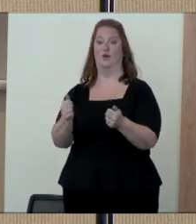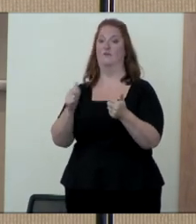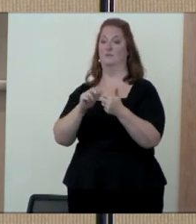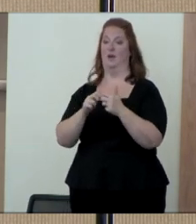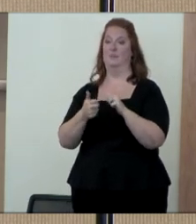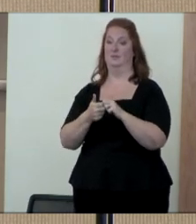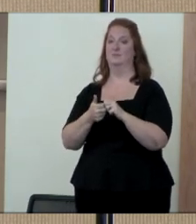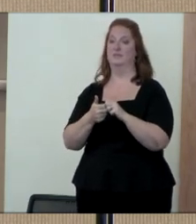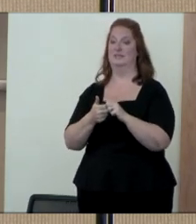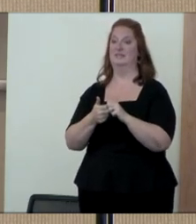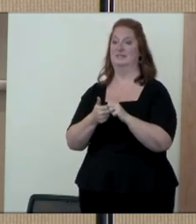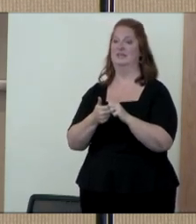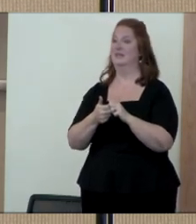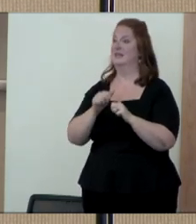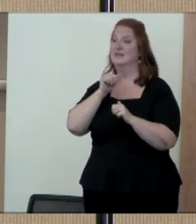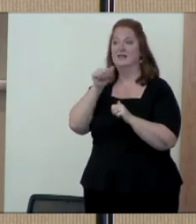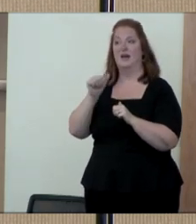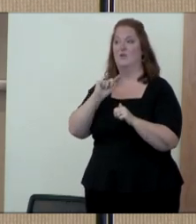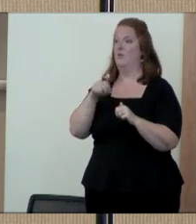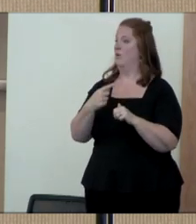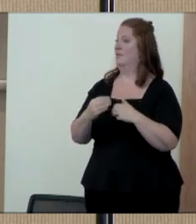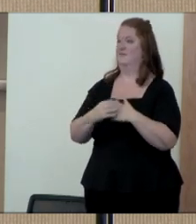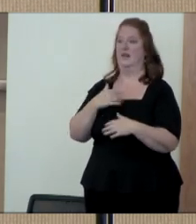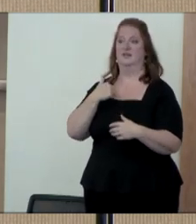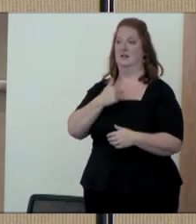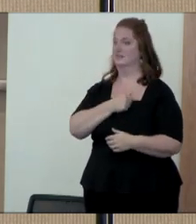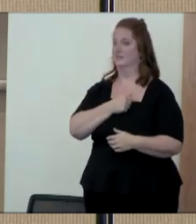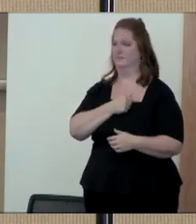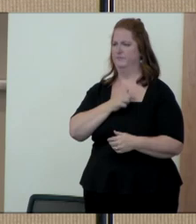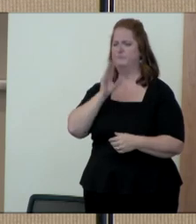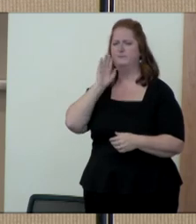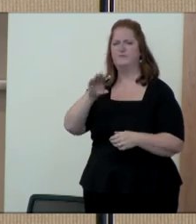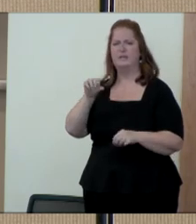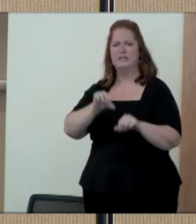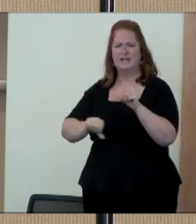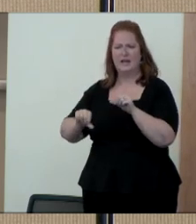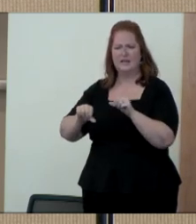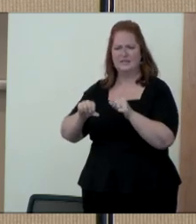far beyond any of us. You know, the Science Coalition recently